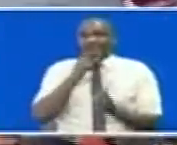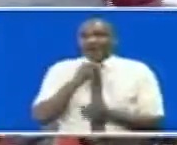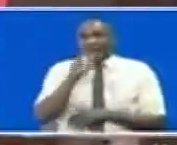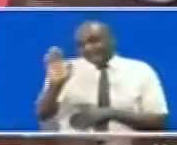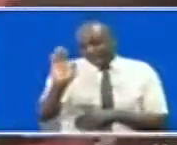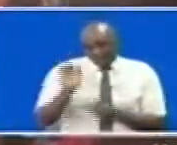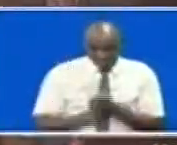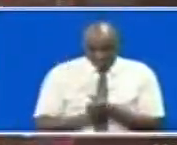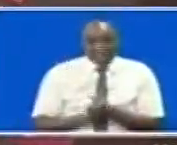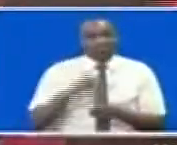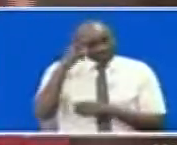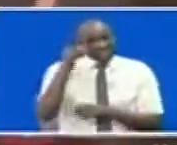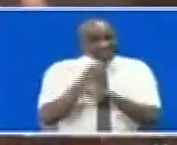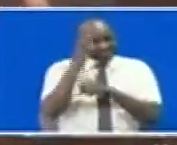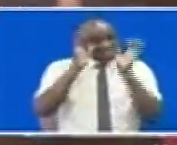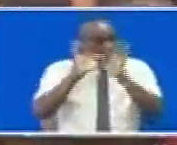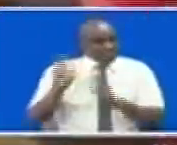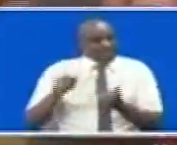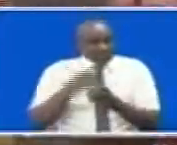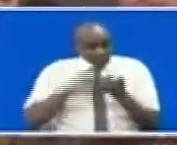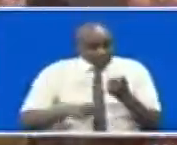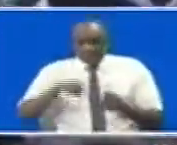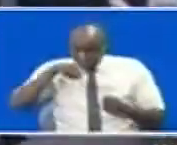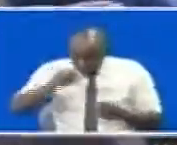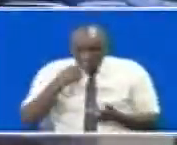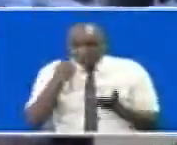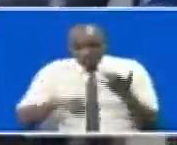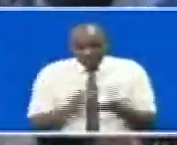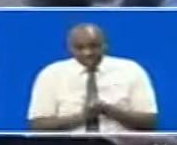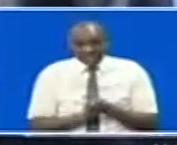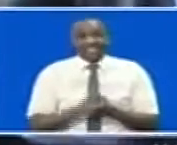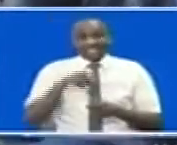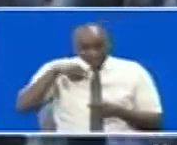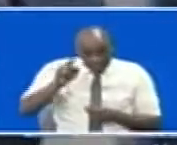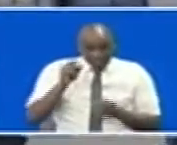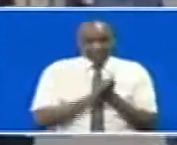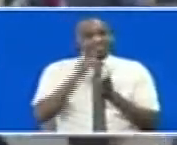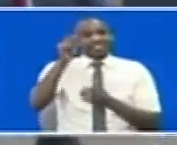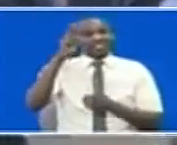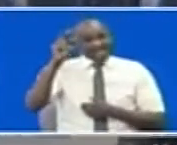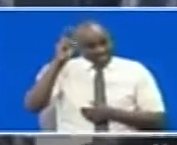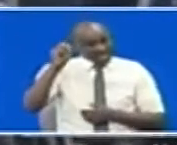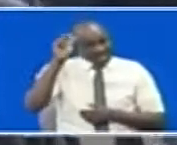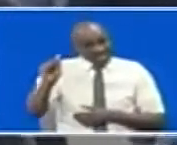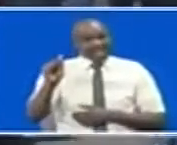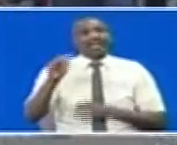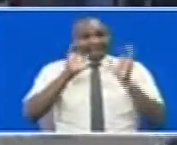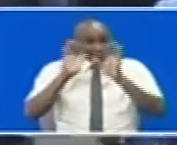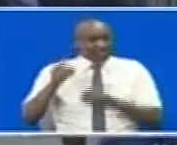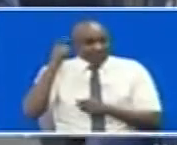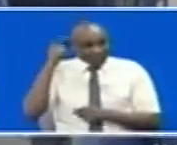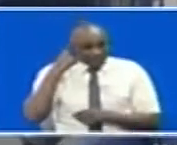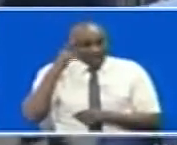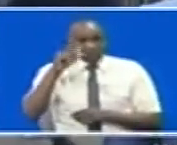election. During the 2013 campaigns, Waititu positioned himself as the man behind the TNA campaigns in the capital city,